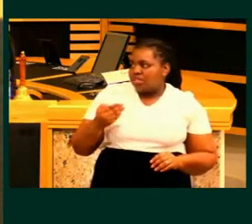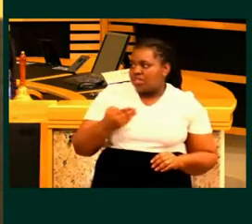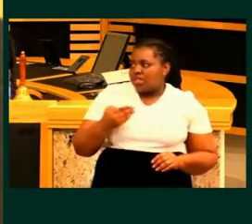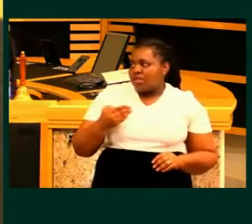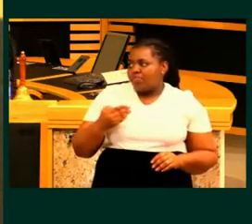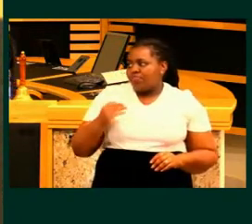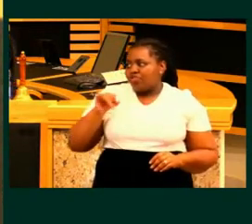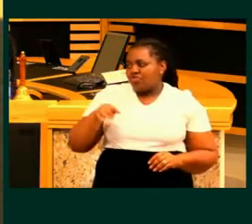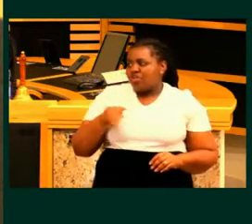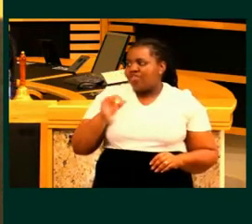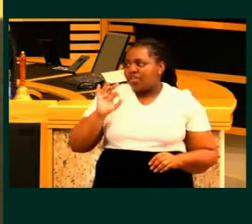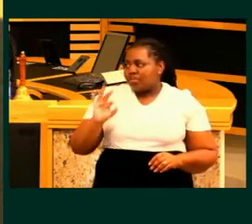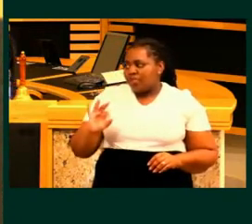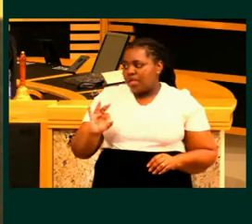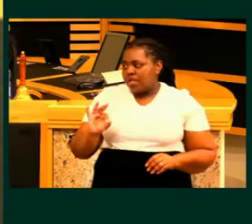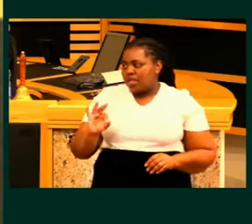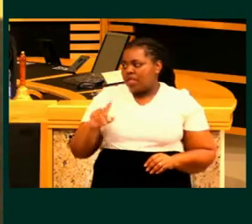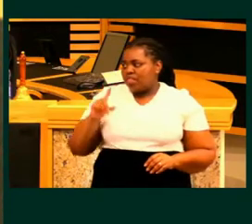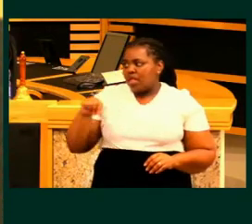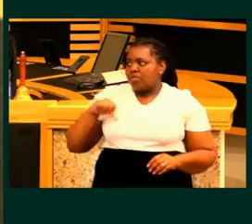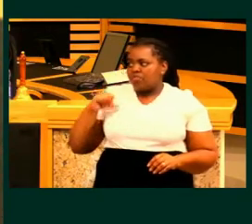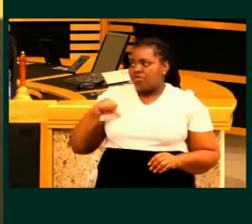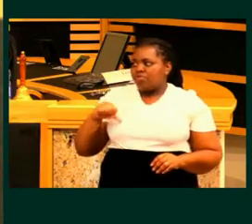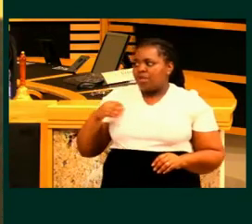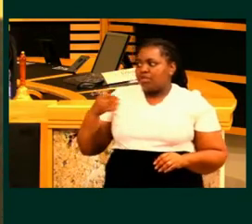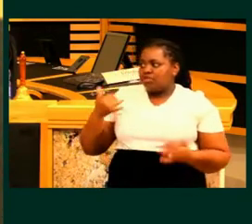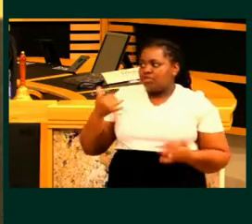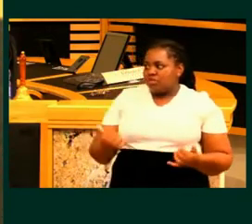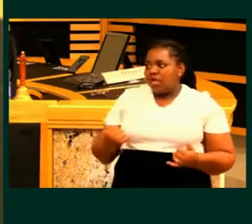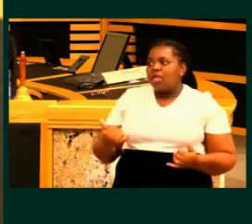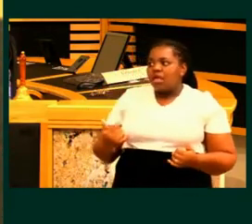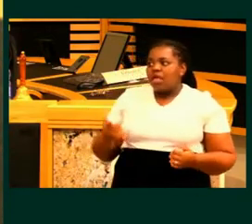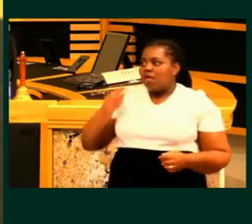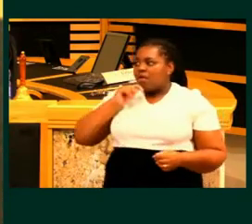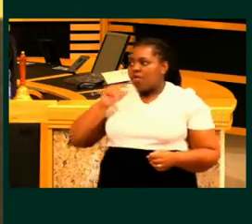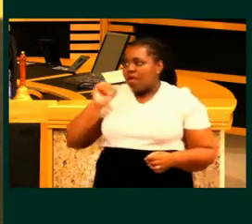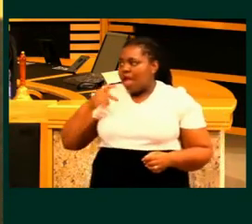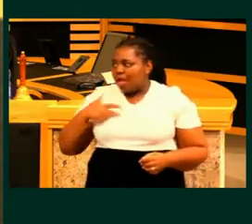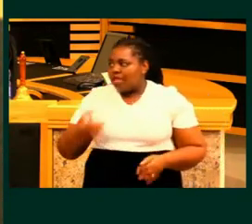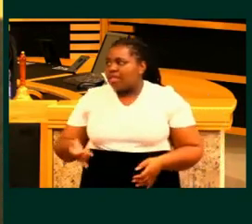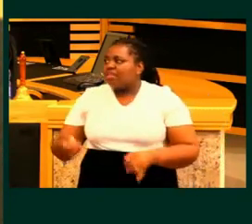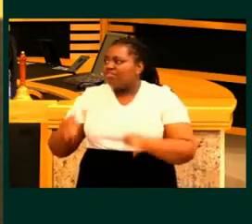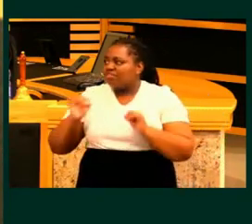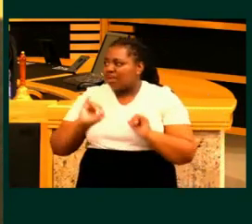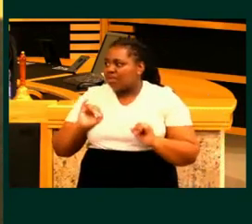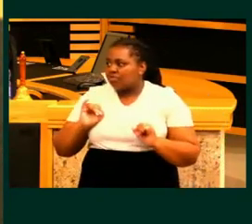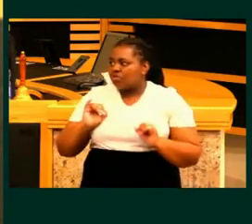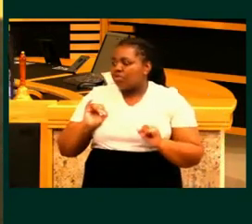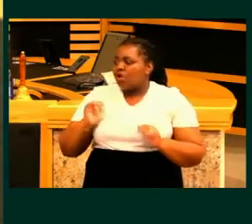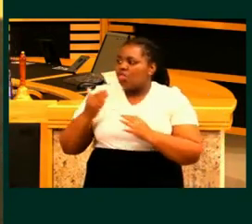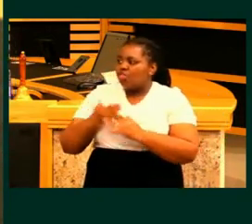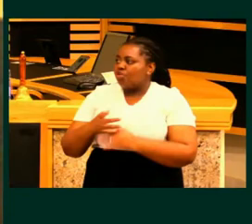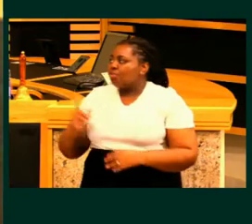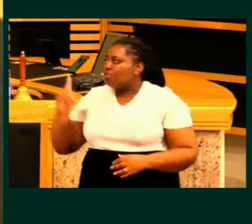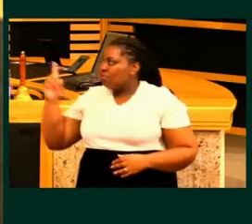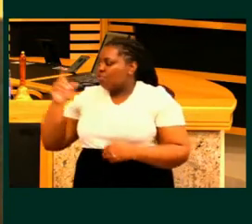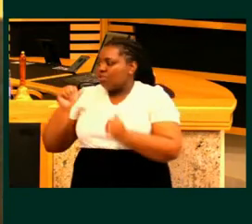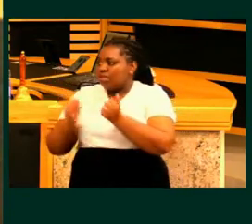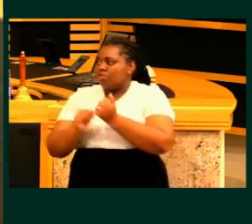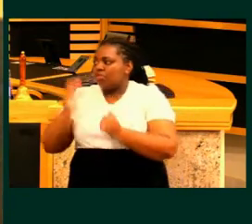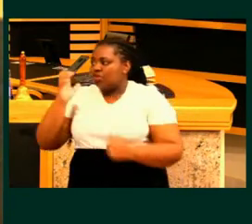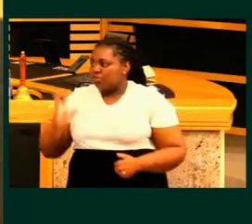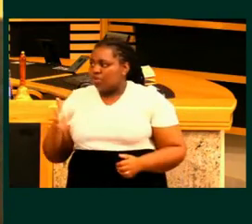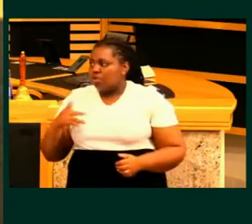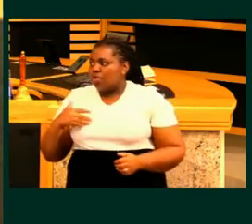in Jeff Bay in the koha municipality today and I I really I invite uh through you honorable Deputy speaker I will